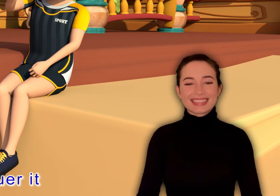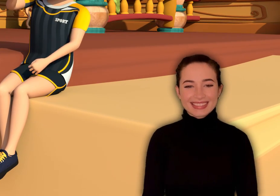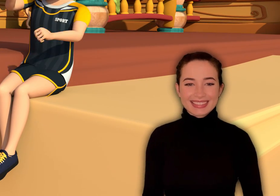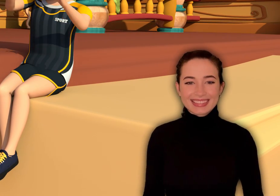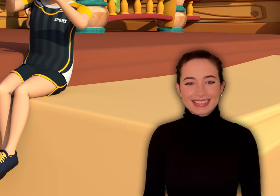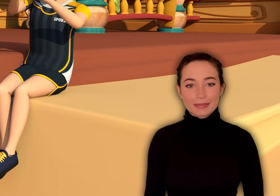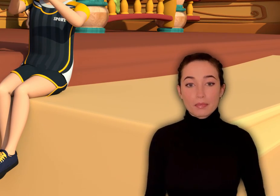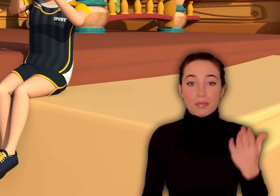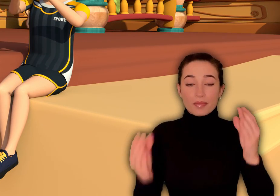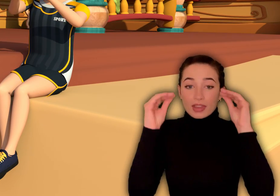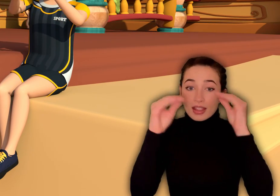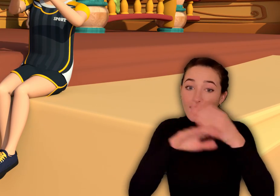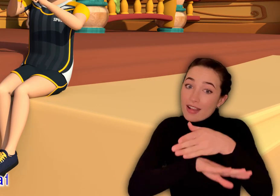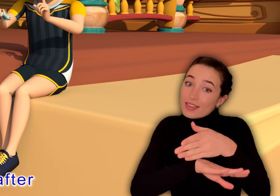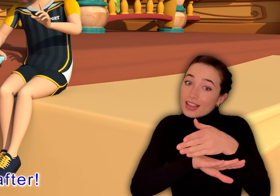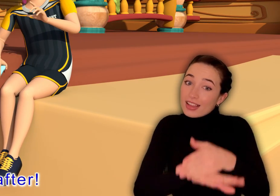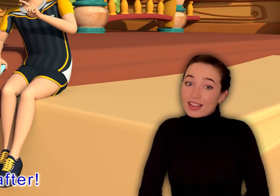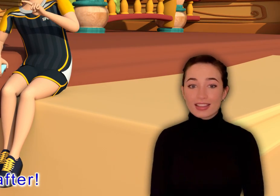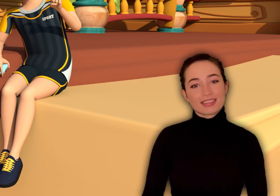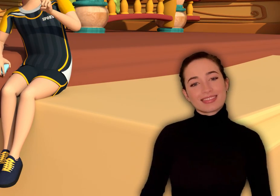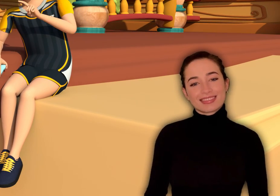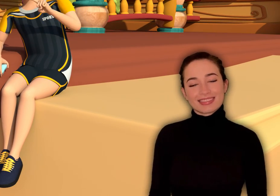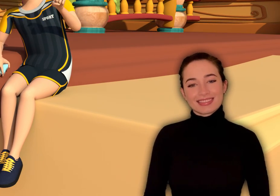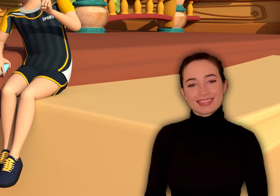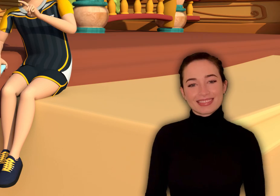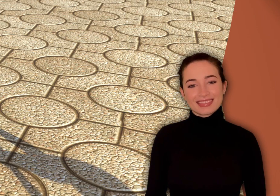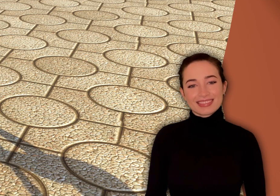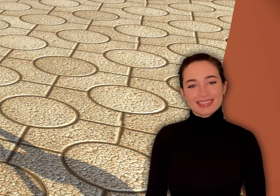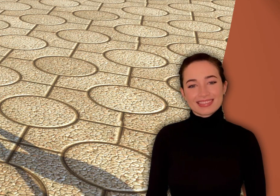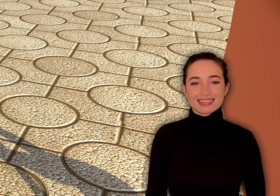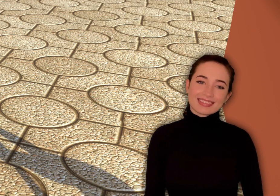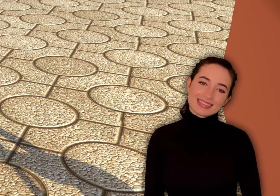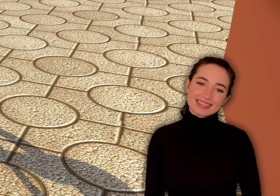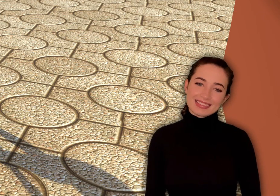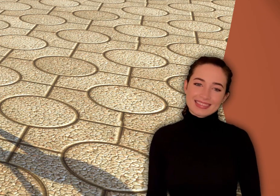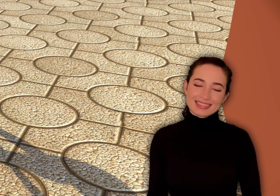and Conquer it and maybe we'll teach it